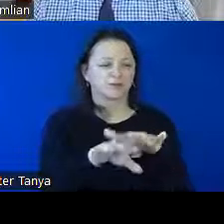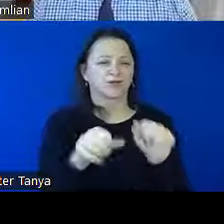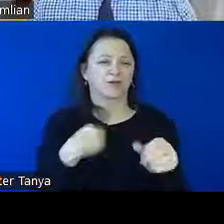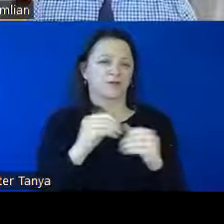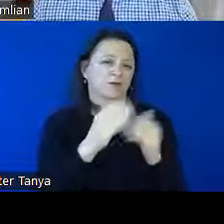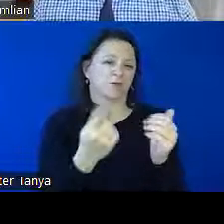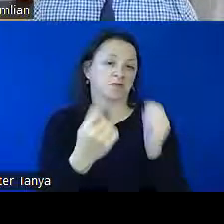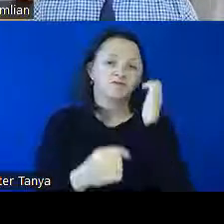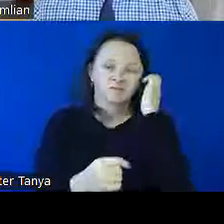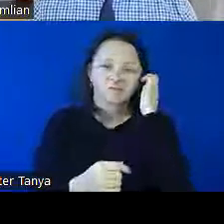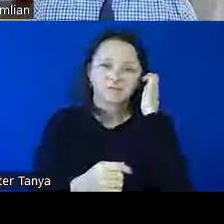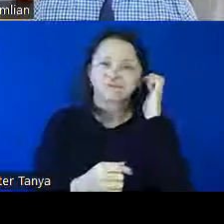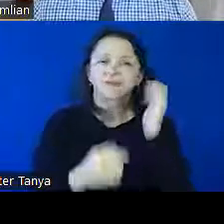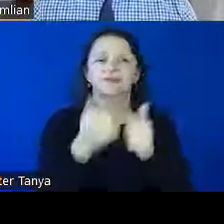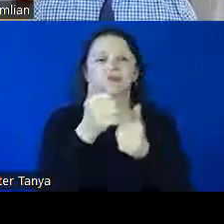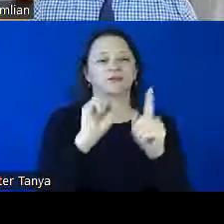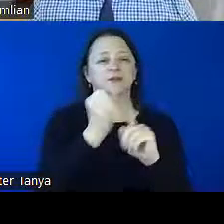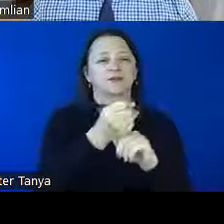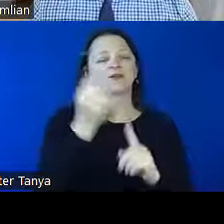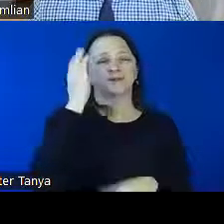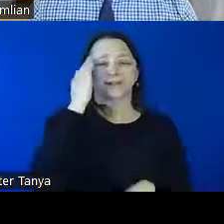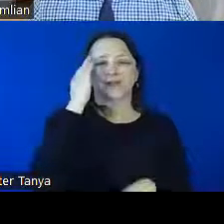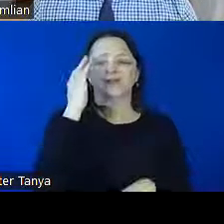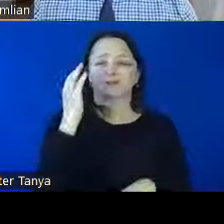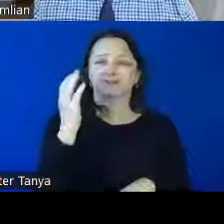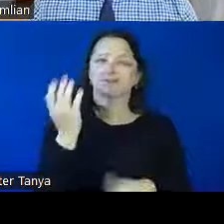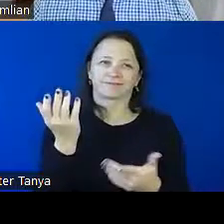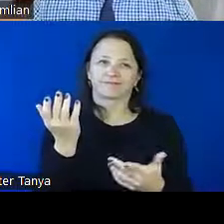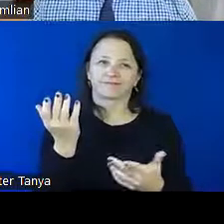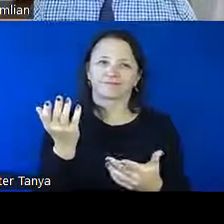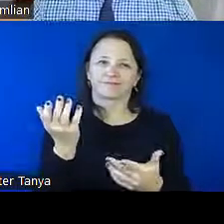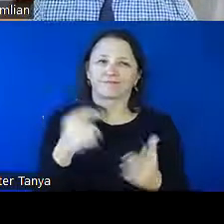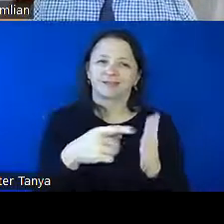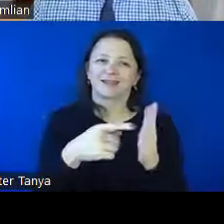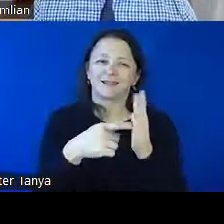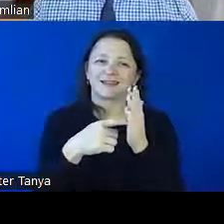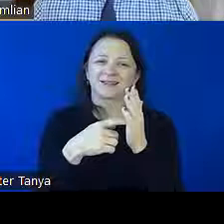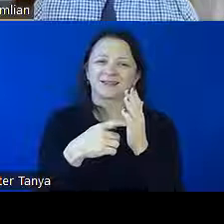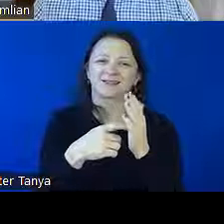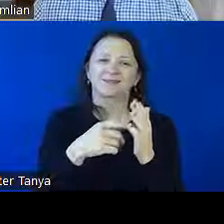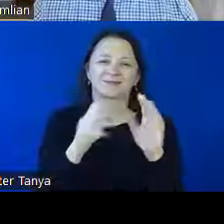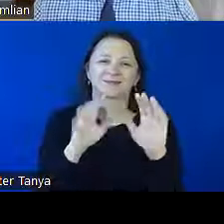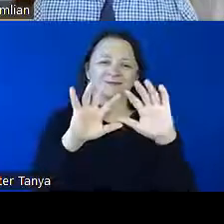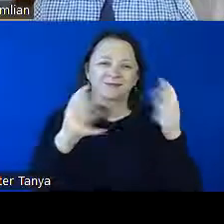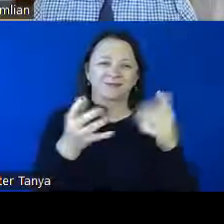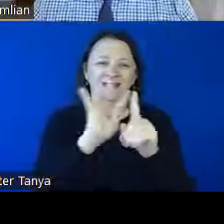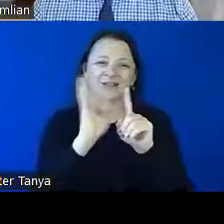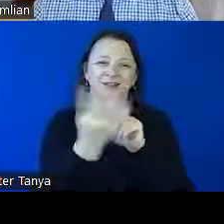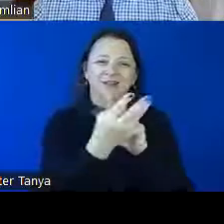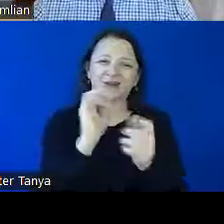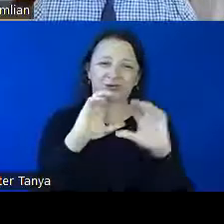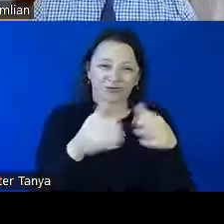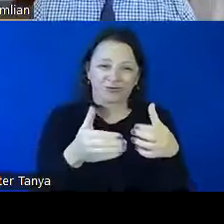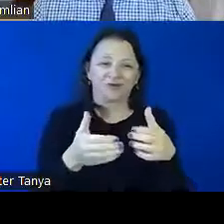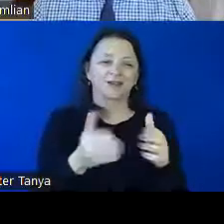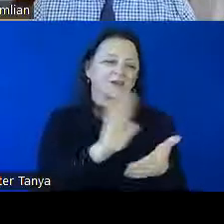In all cases, we recognize that it really takes the village, right? It takes the school, it takes the medical team,